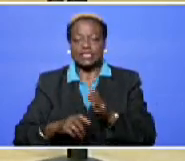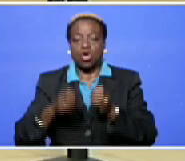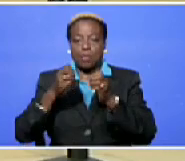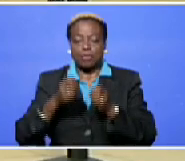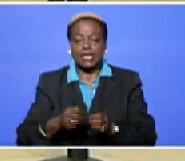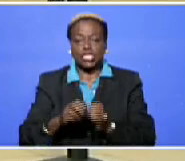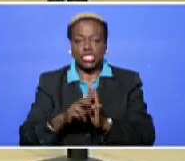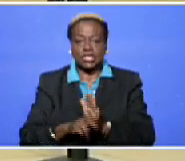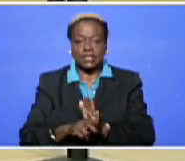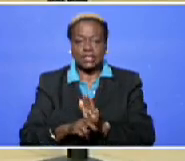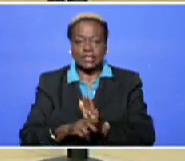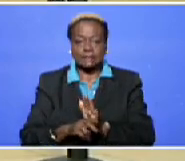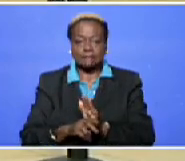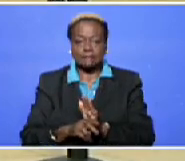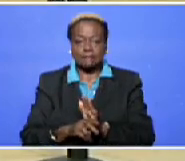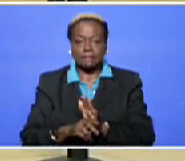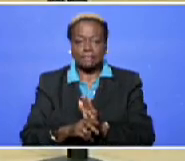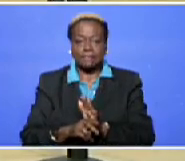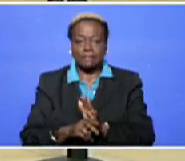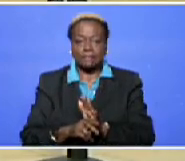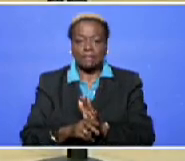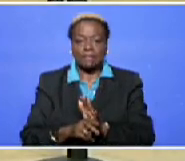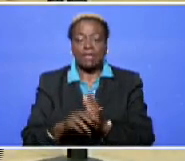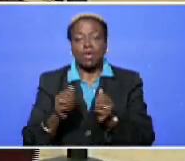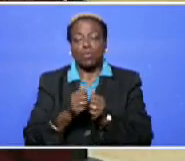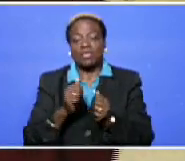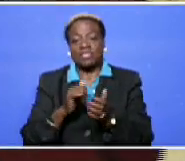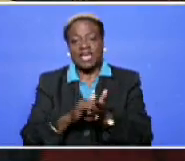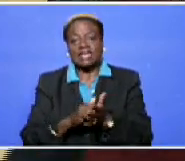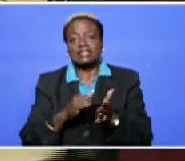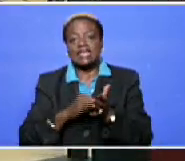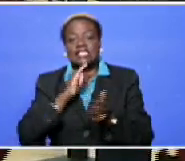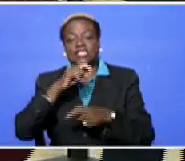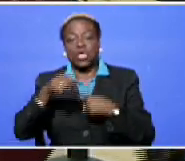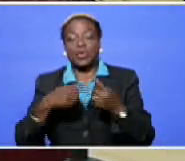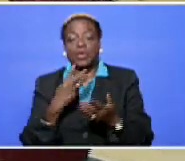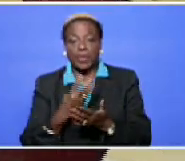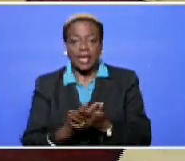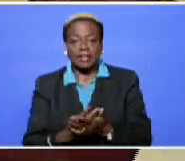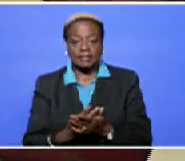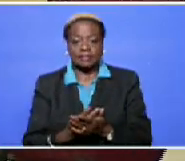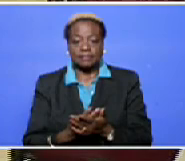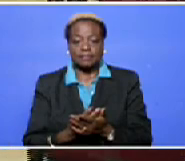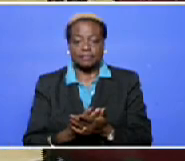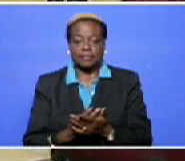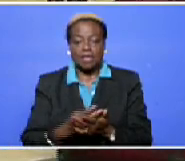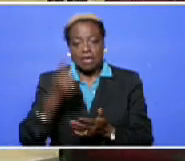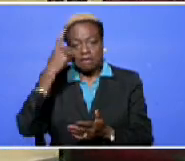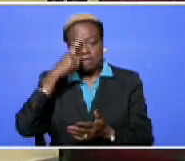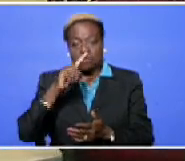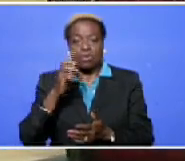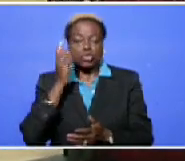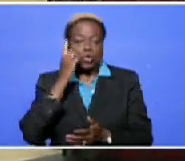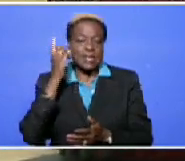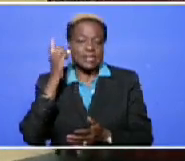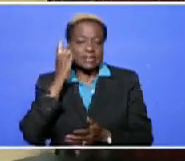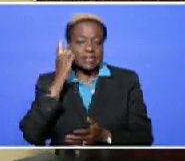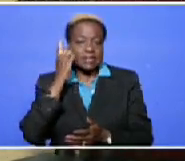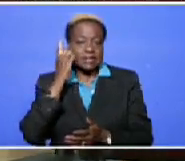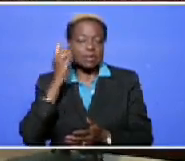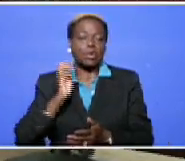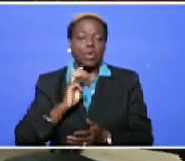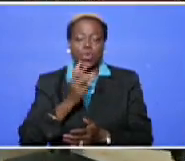Florida stations, so we're glad that has gone very well. For domestic, we intend that